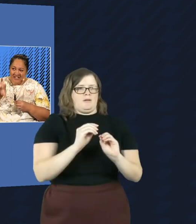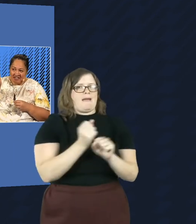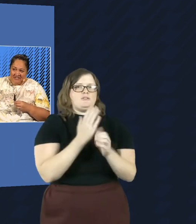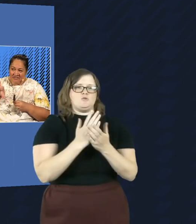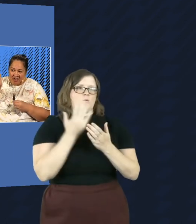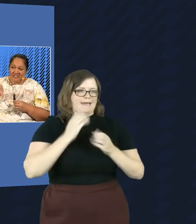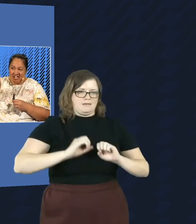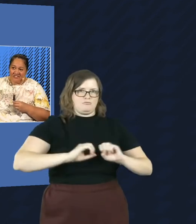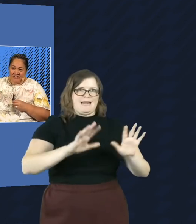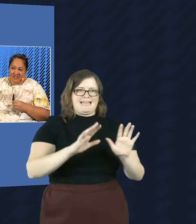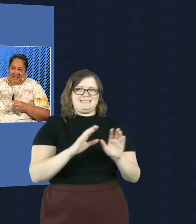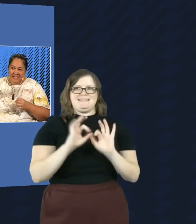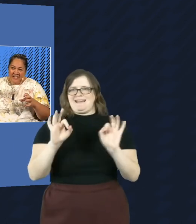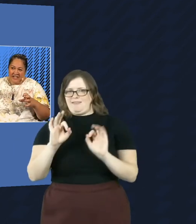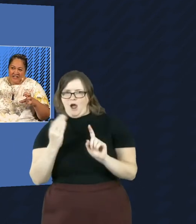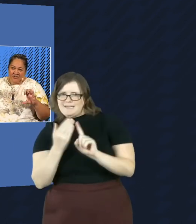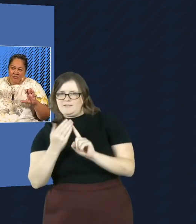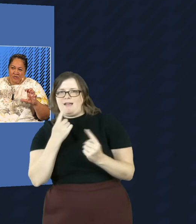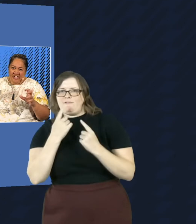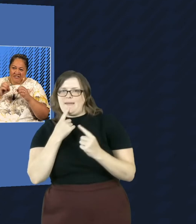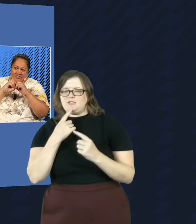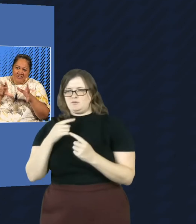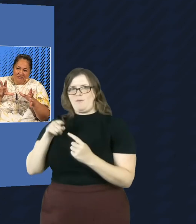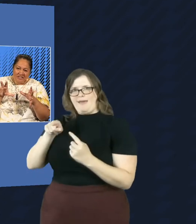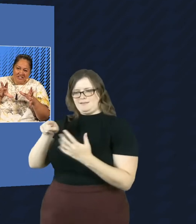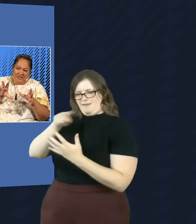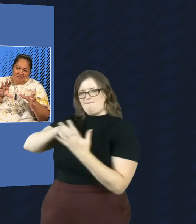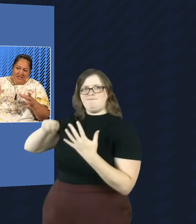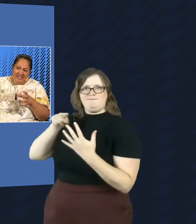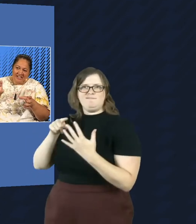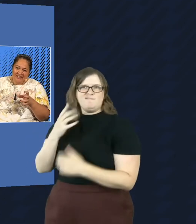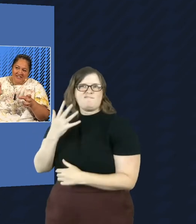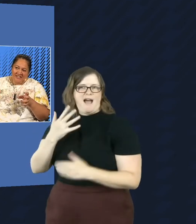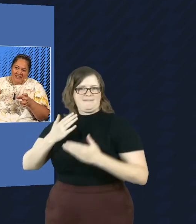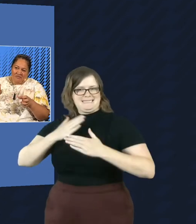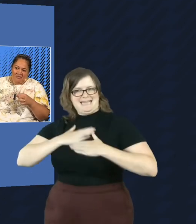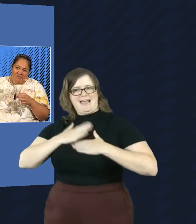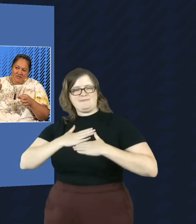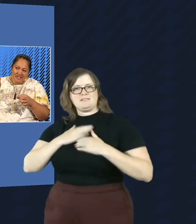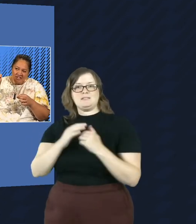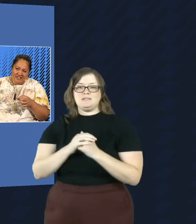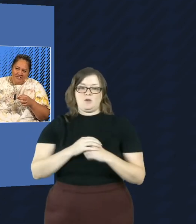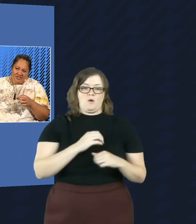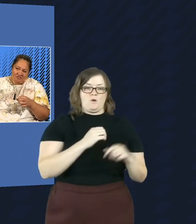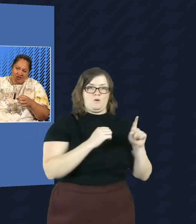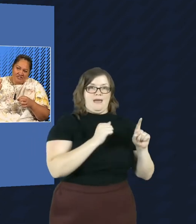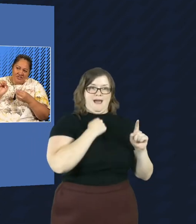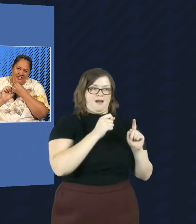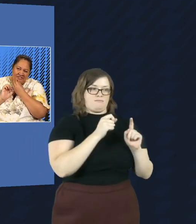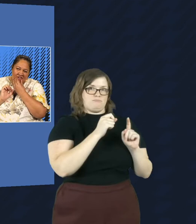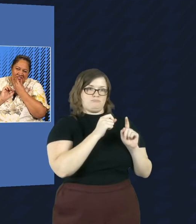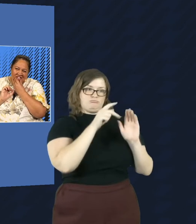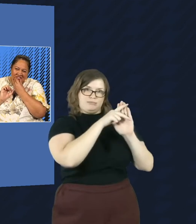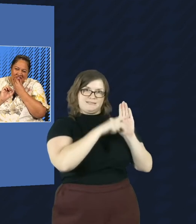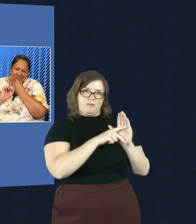that's kind of the five safes. And we develop Ngā Tikanga Paihere in sort of